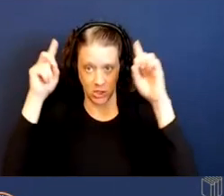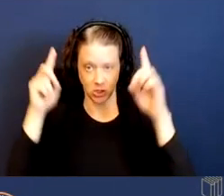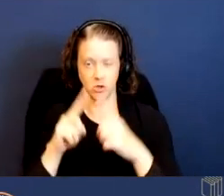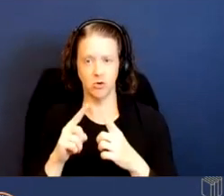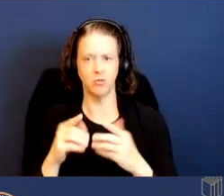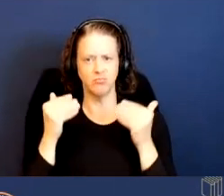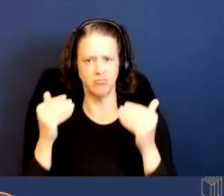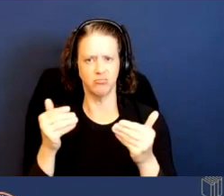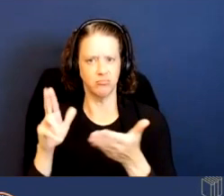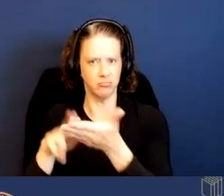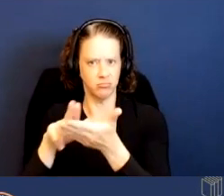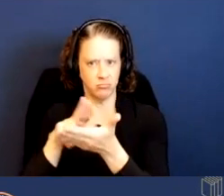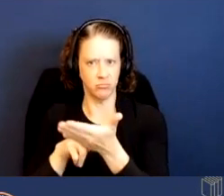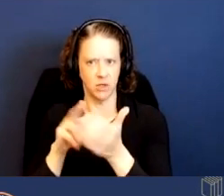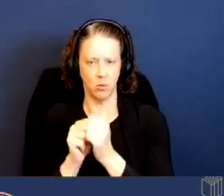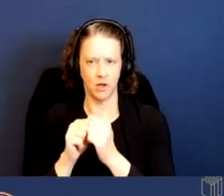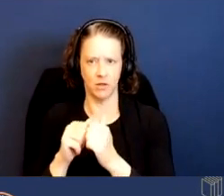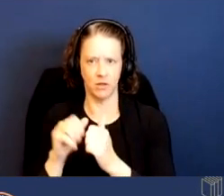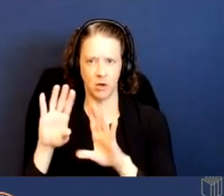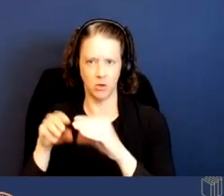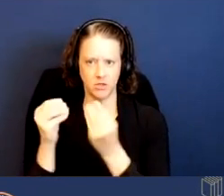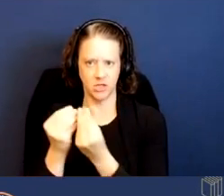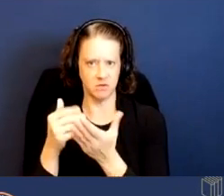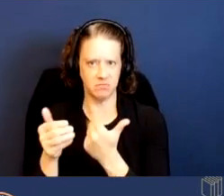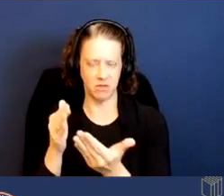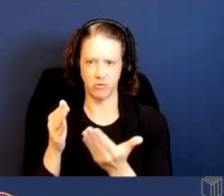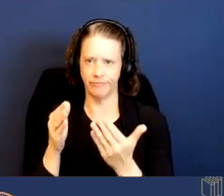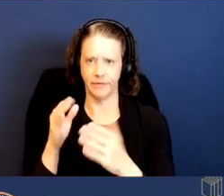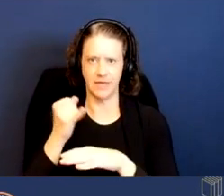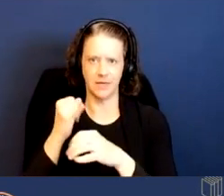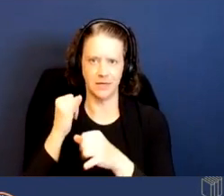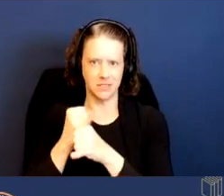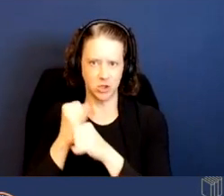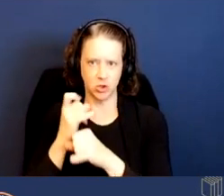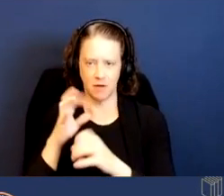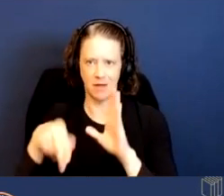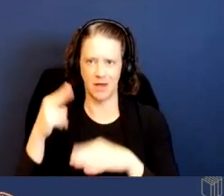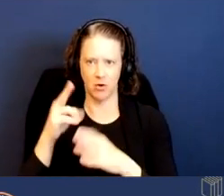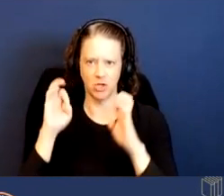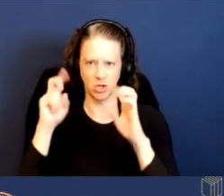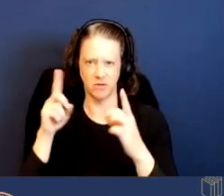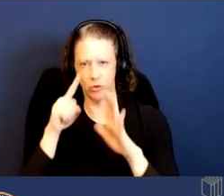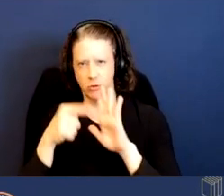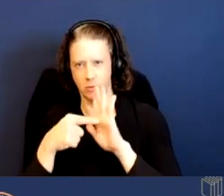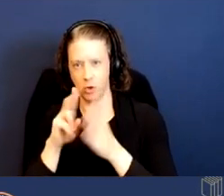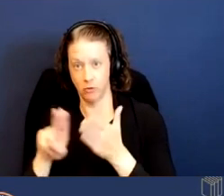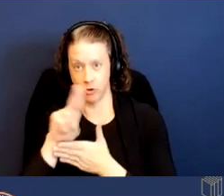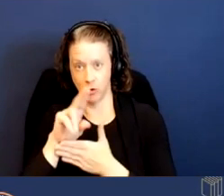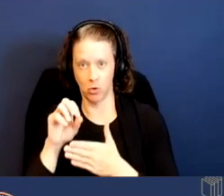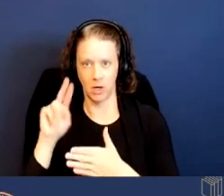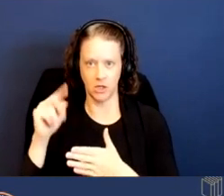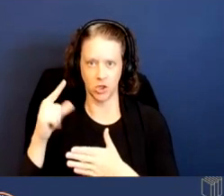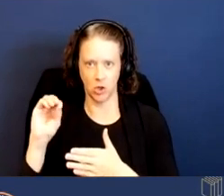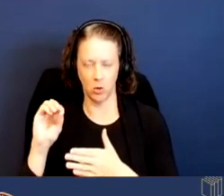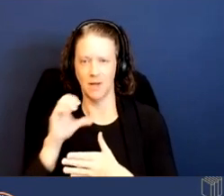contract with an entity, either an institution of higher education, it's basically our universities, or non-governmental organization